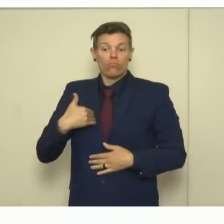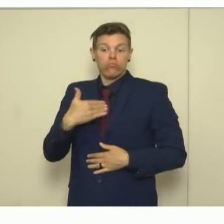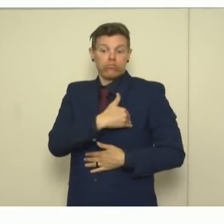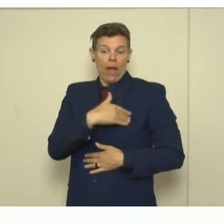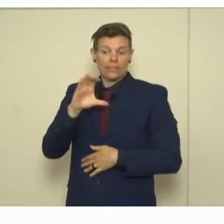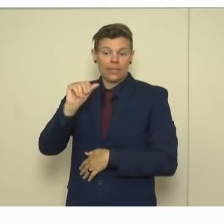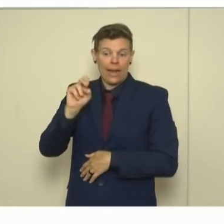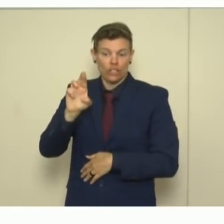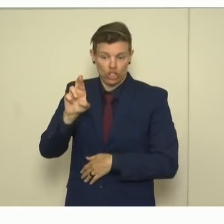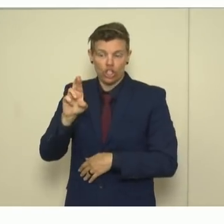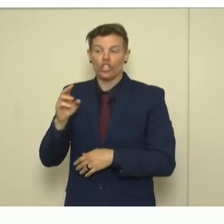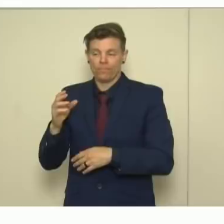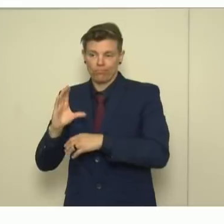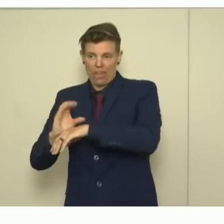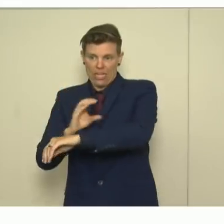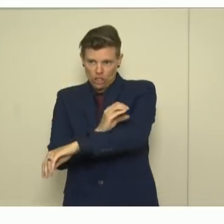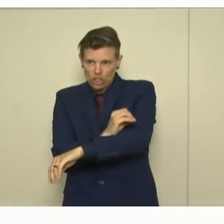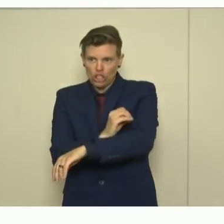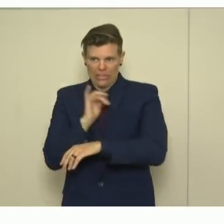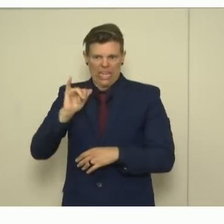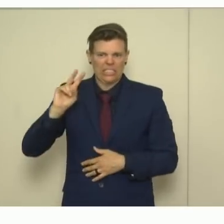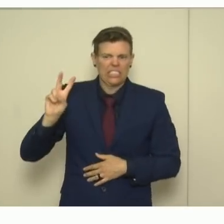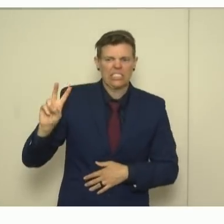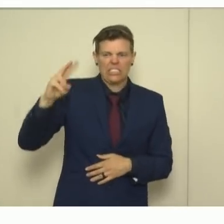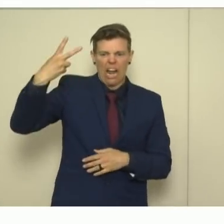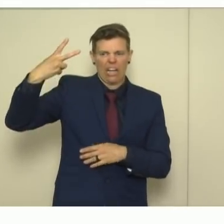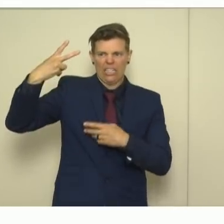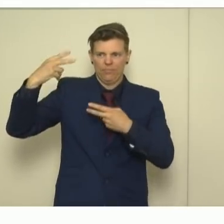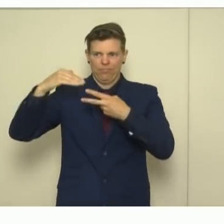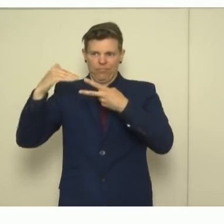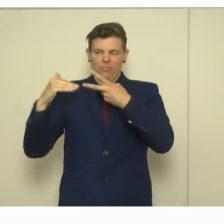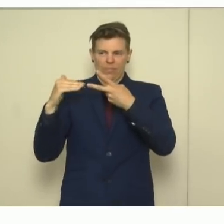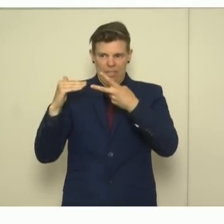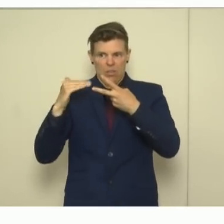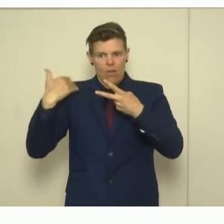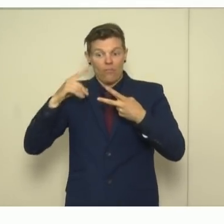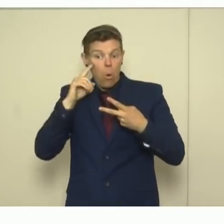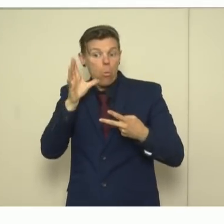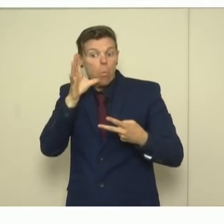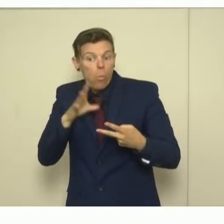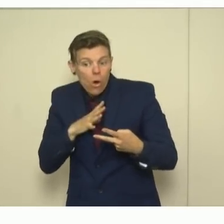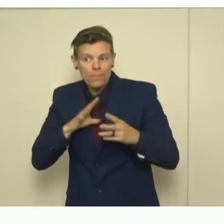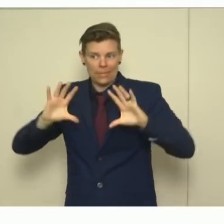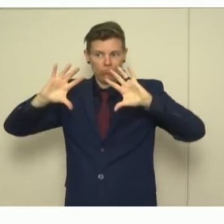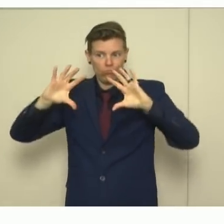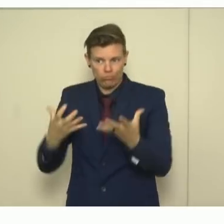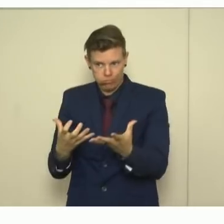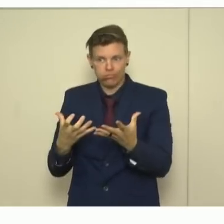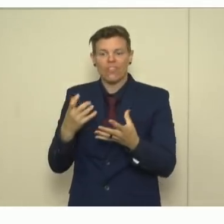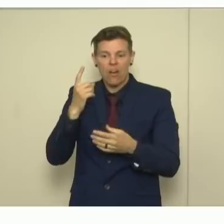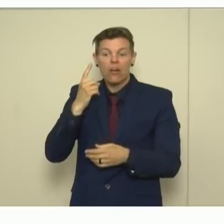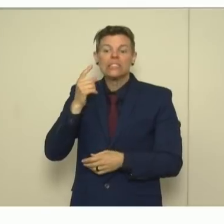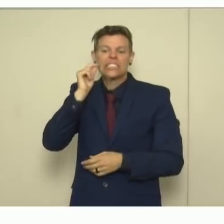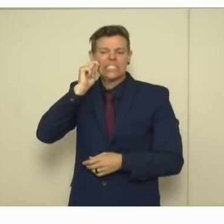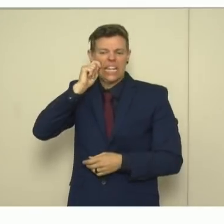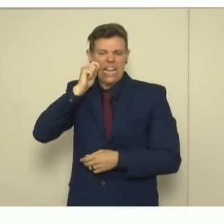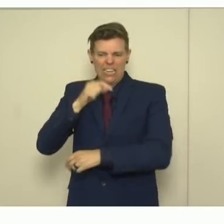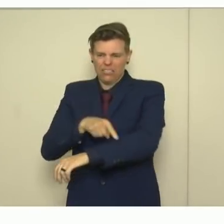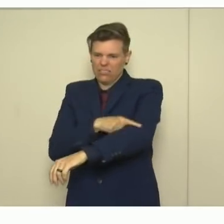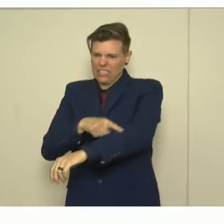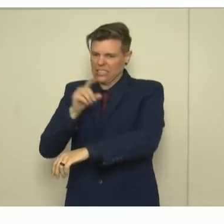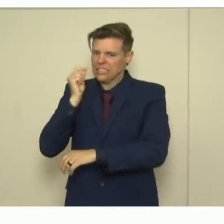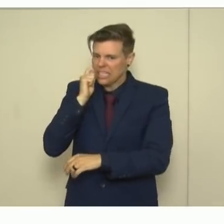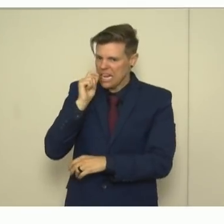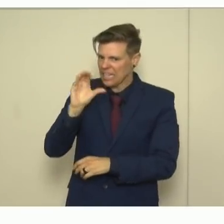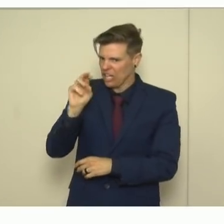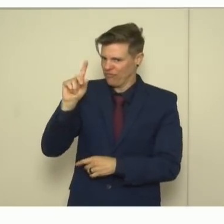second most common cancer in the United States for women after skin cancer. In the last